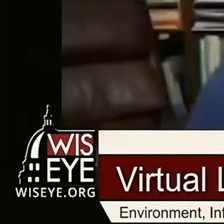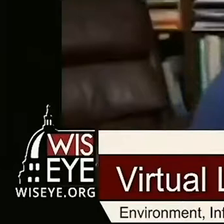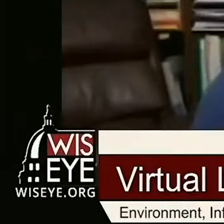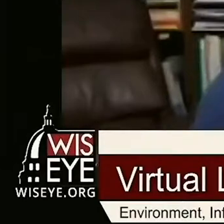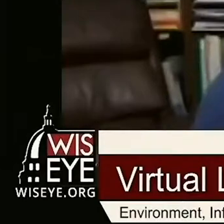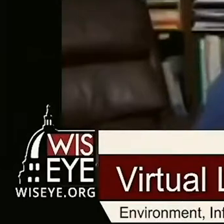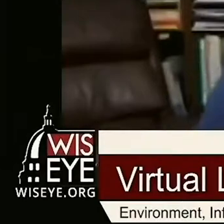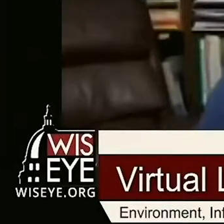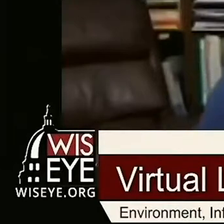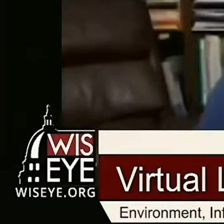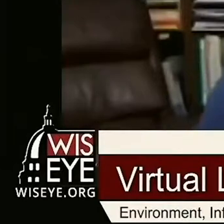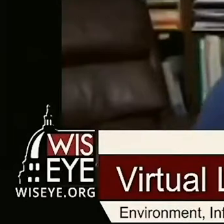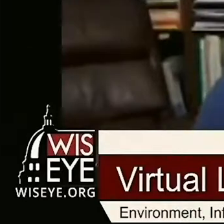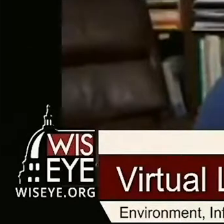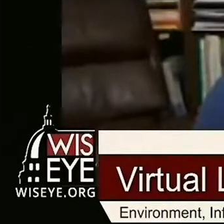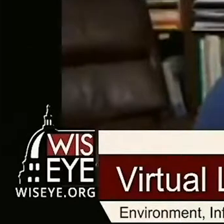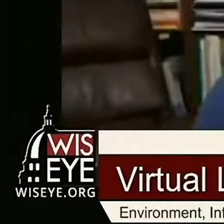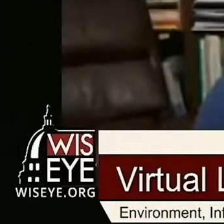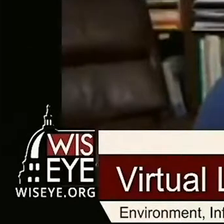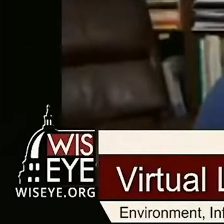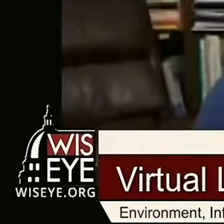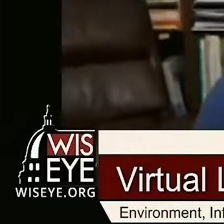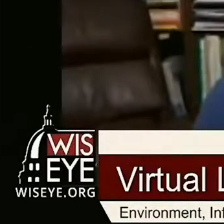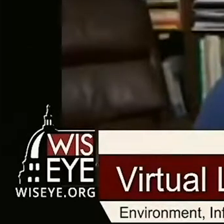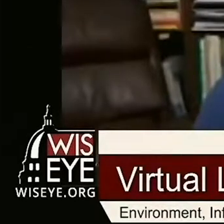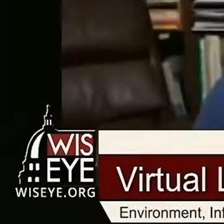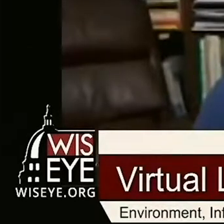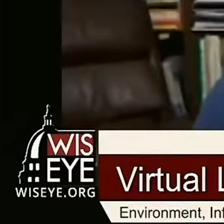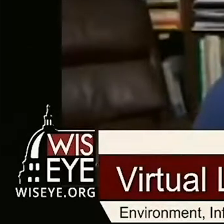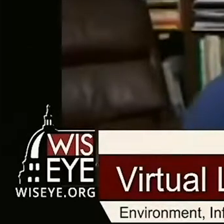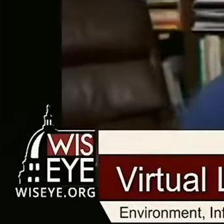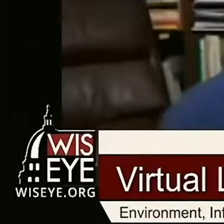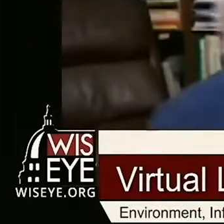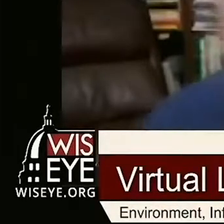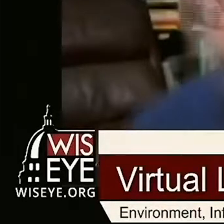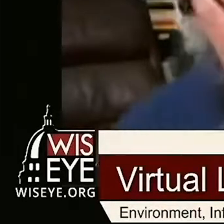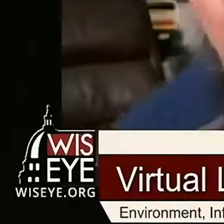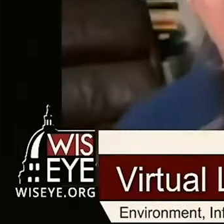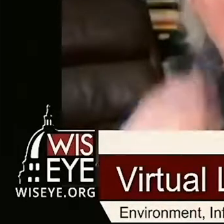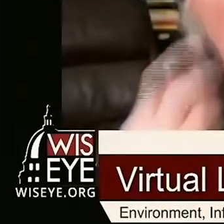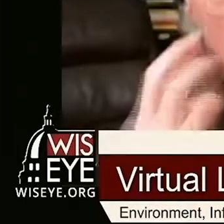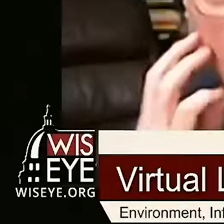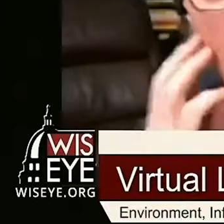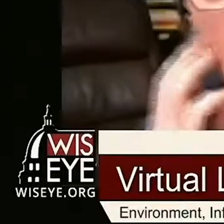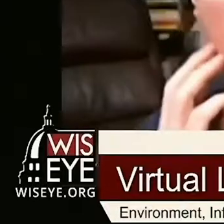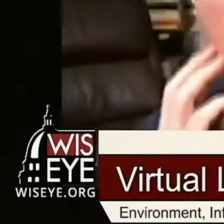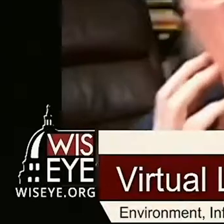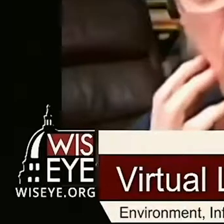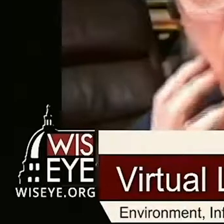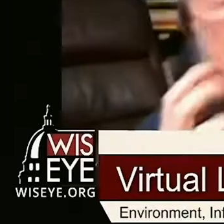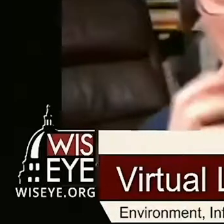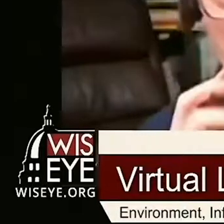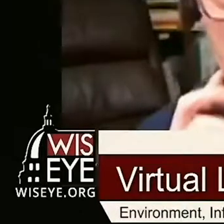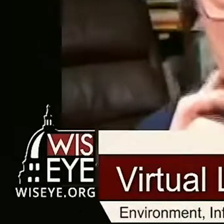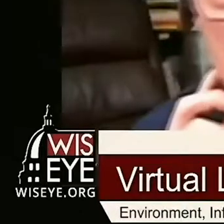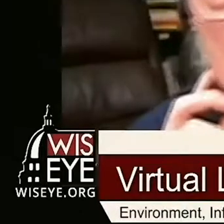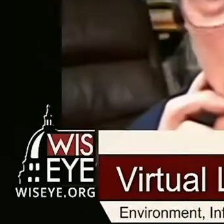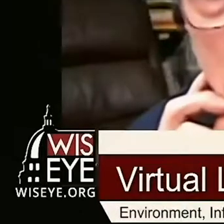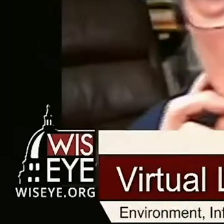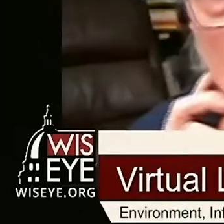climate change is the top environmental issue, and allied with it, of